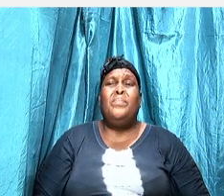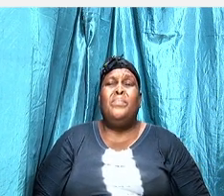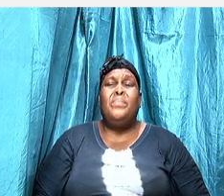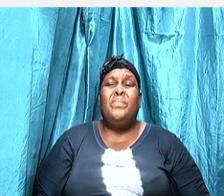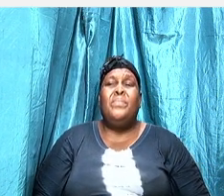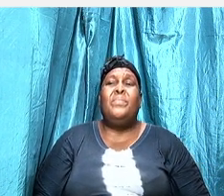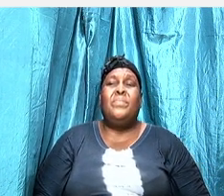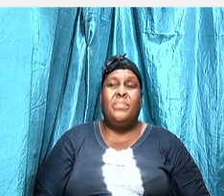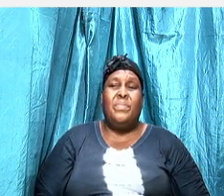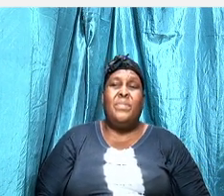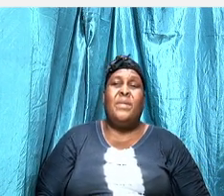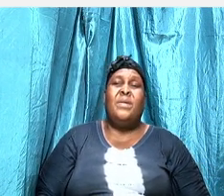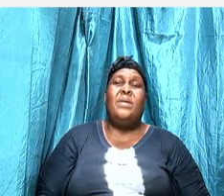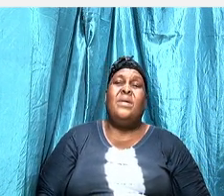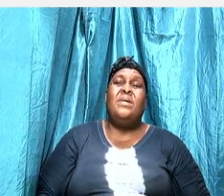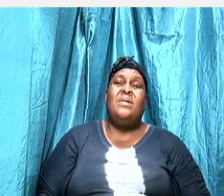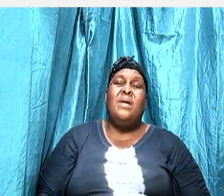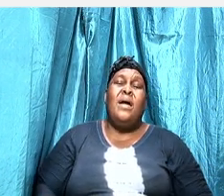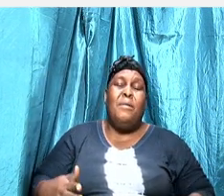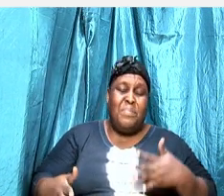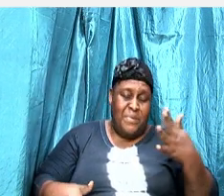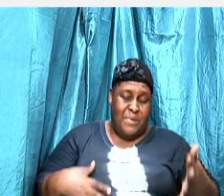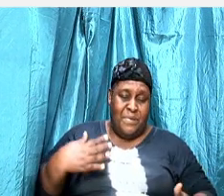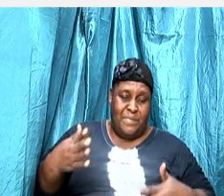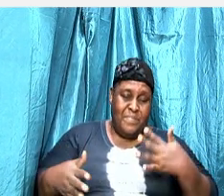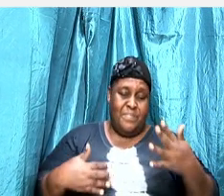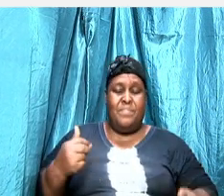rejoices. He's glad. He's happy